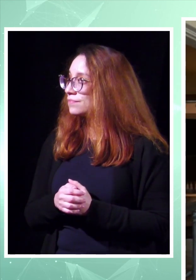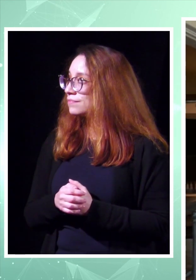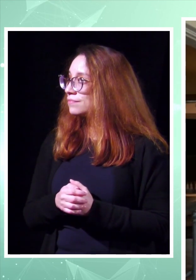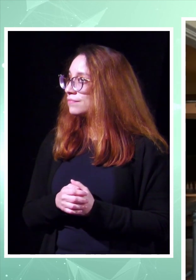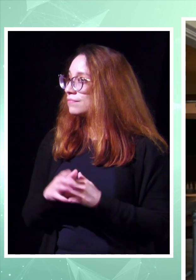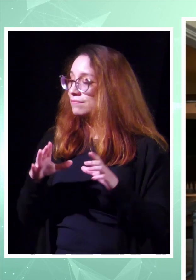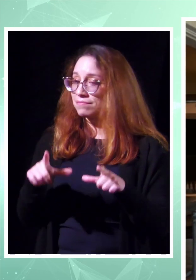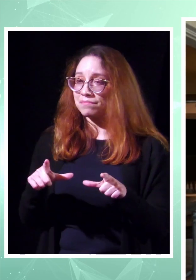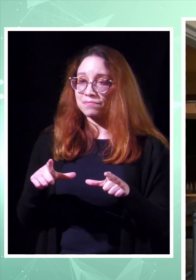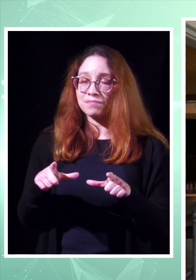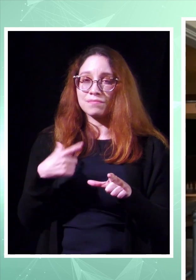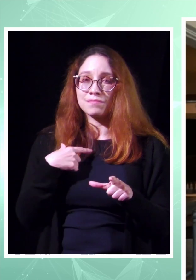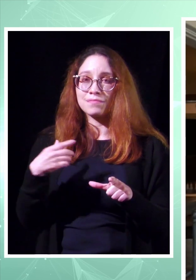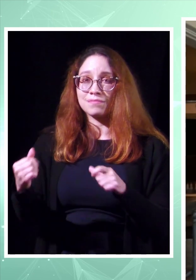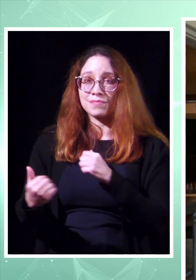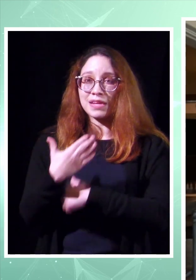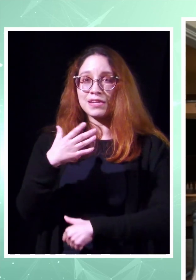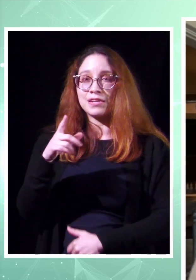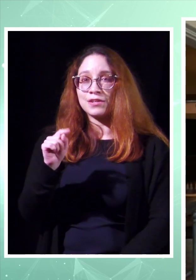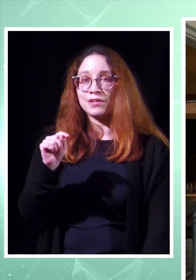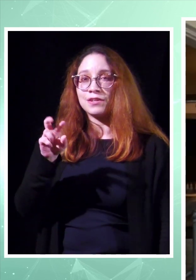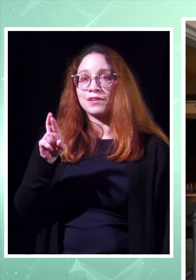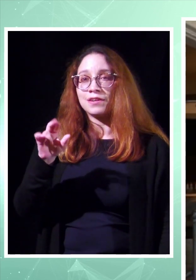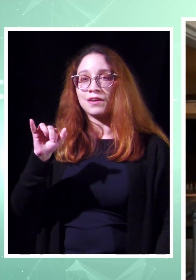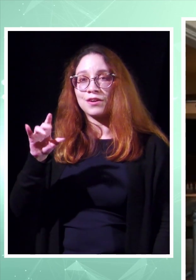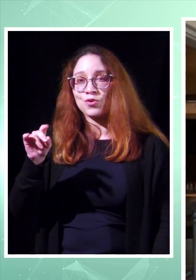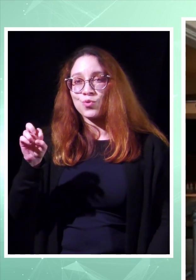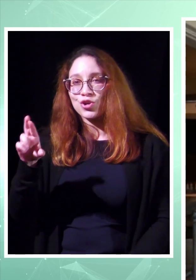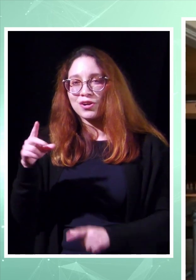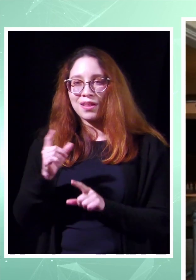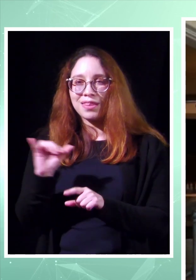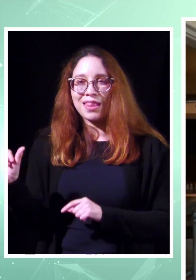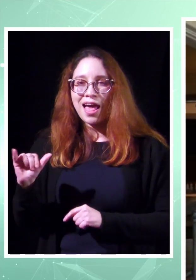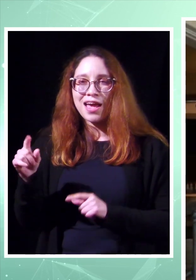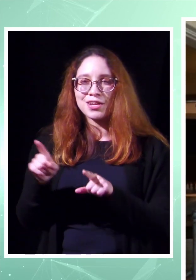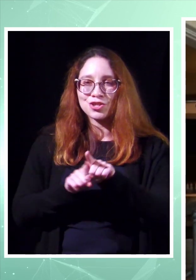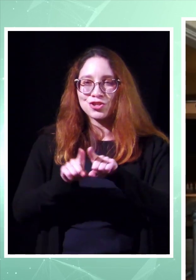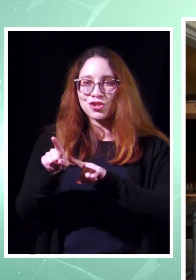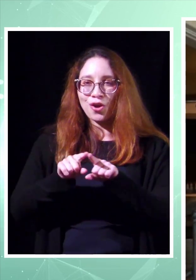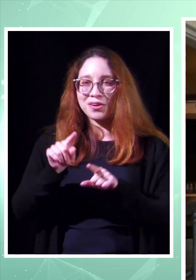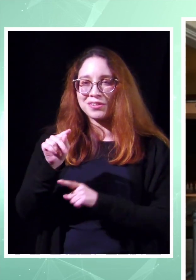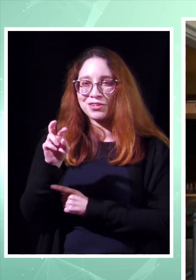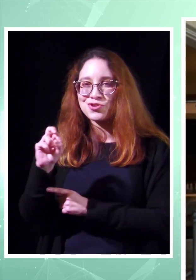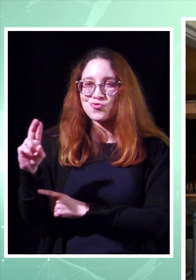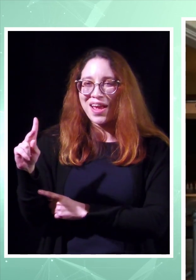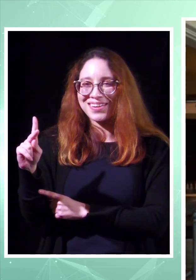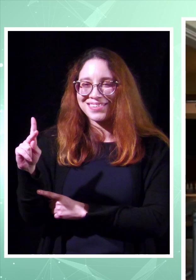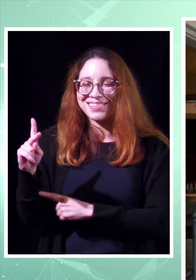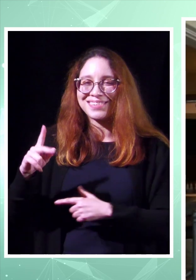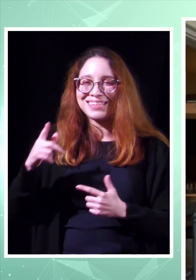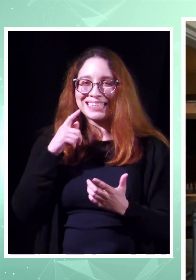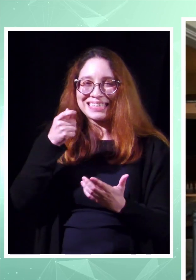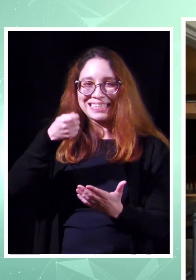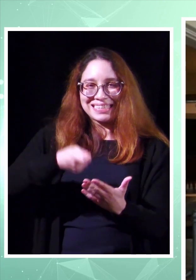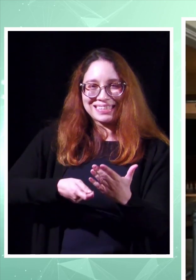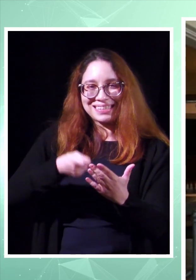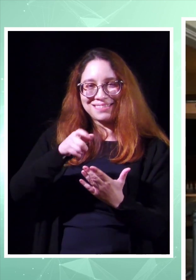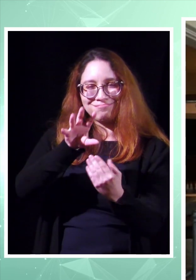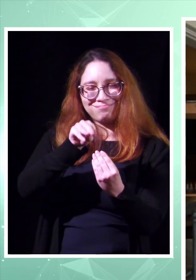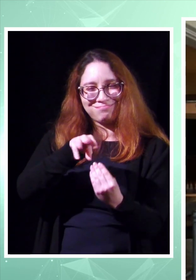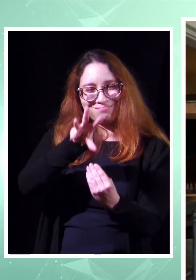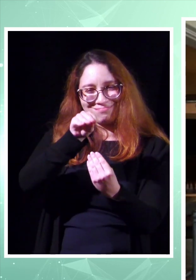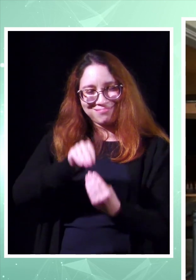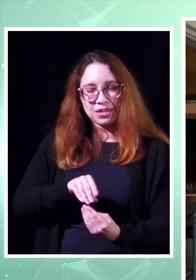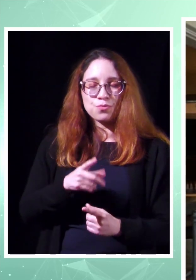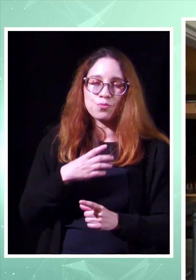I have a patient that sent me a tricorder. So this was the neatest present I've ever been given, where I could scan a patient hypothetically and then figure some things